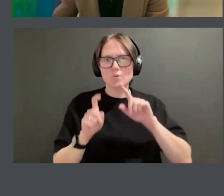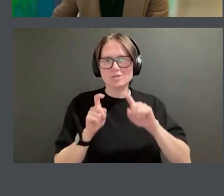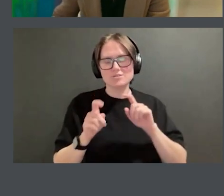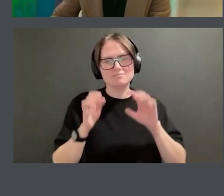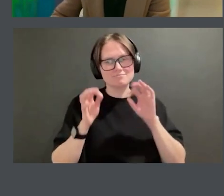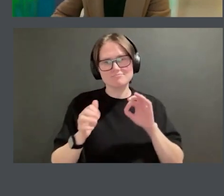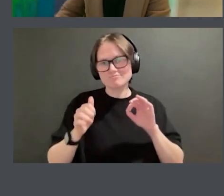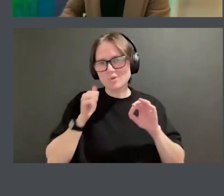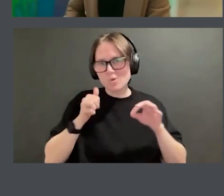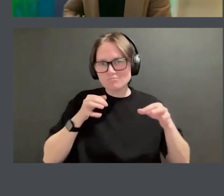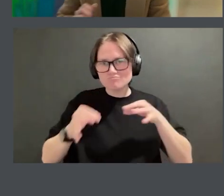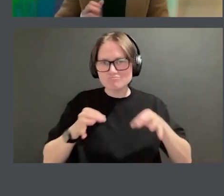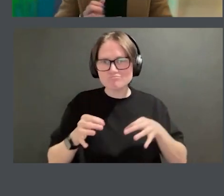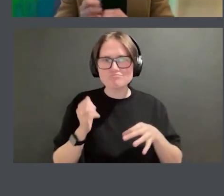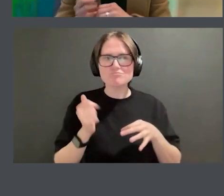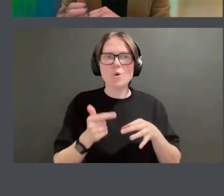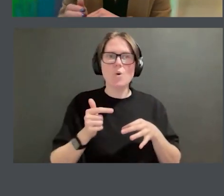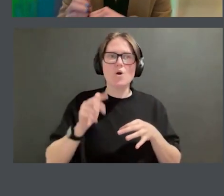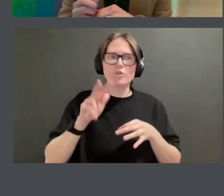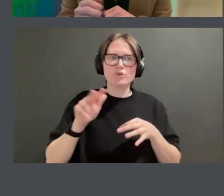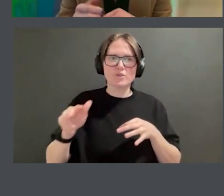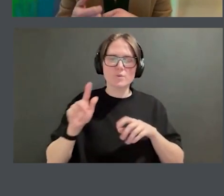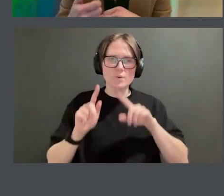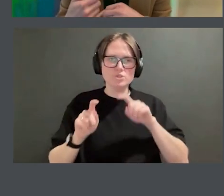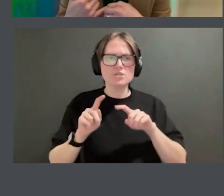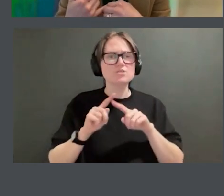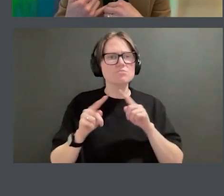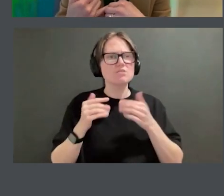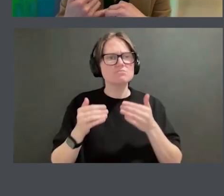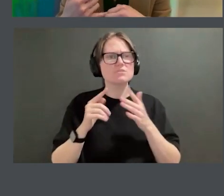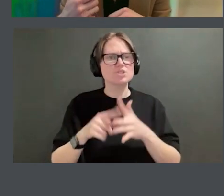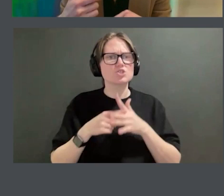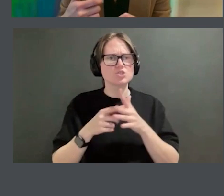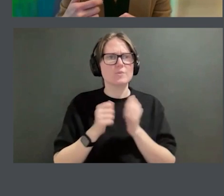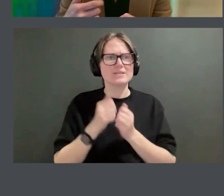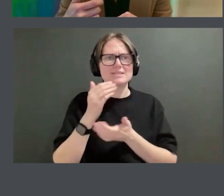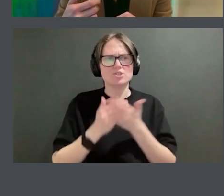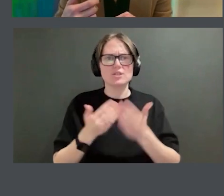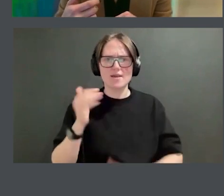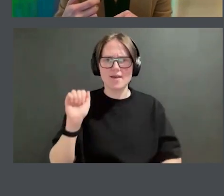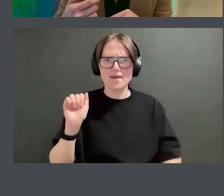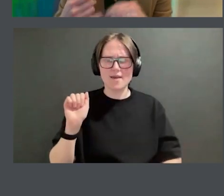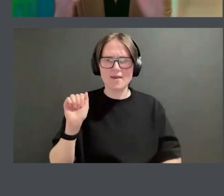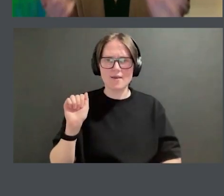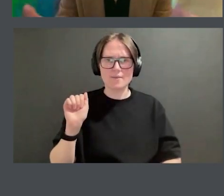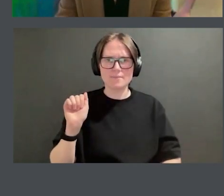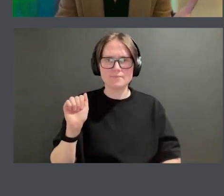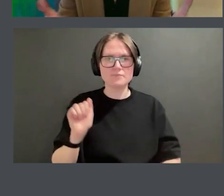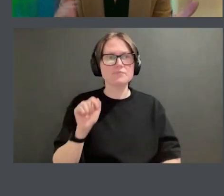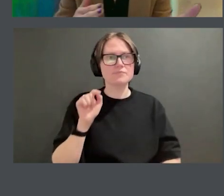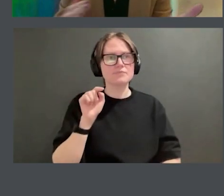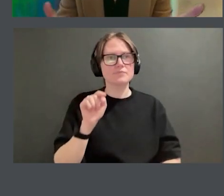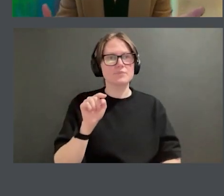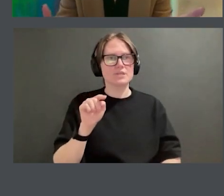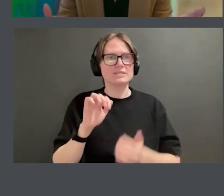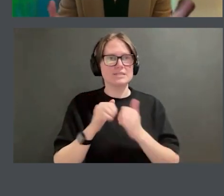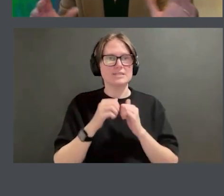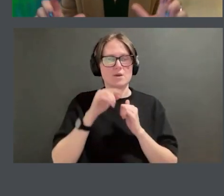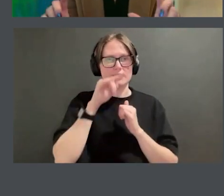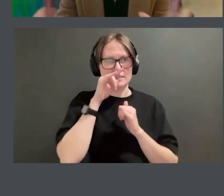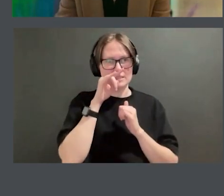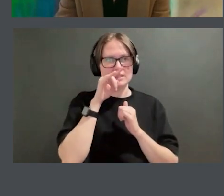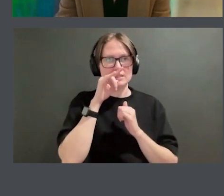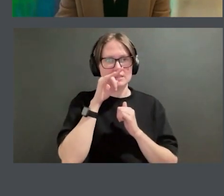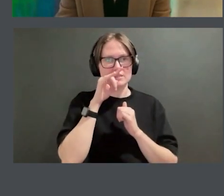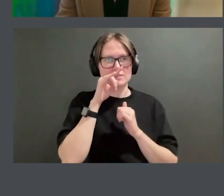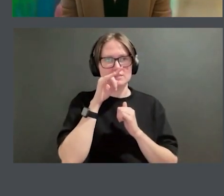going to go through all 33 questions, but let's start with section A. This is how kids are